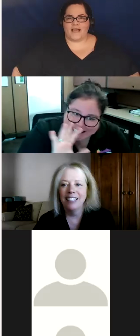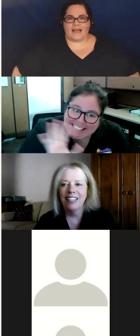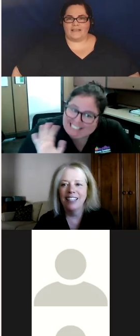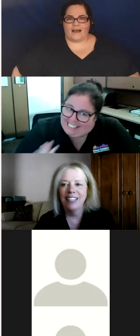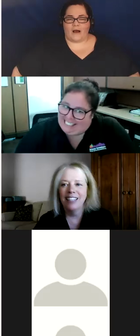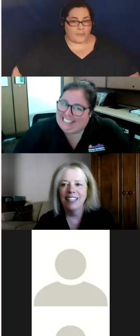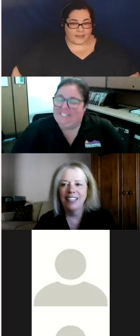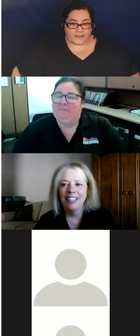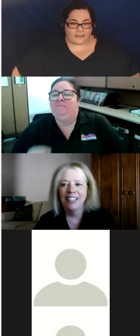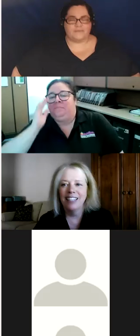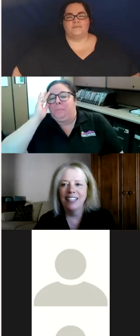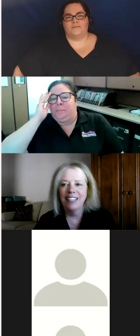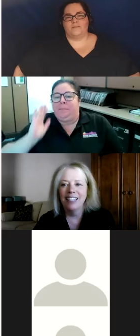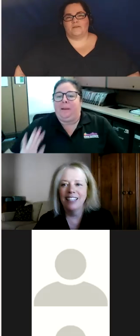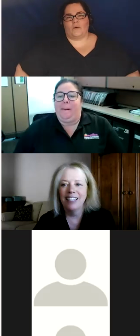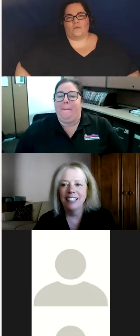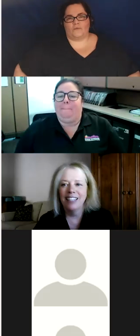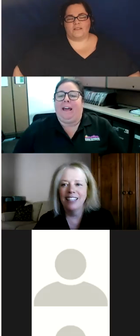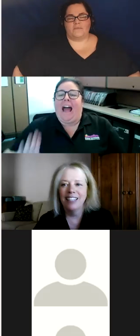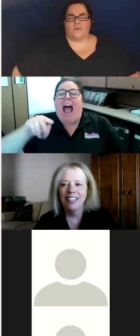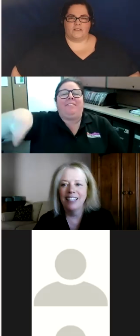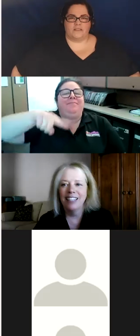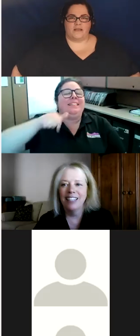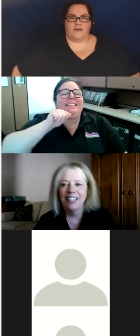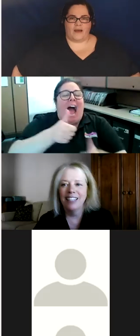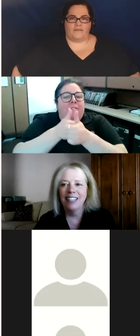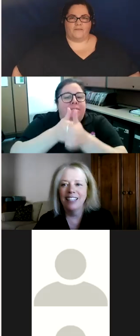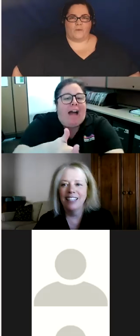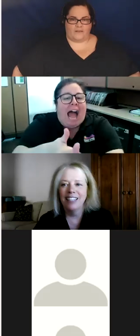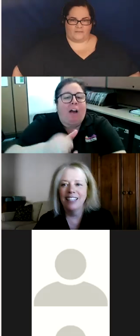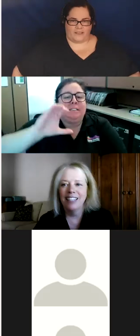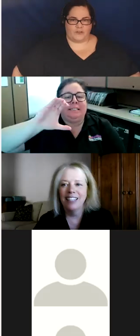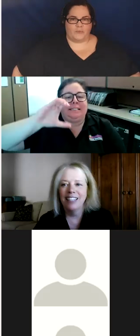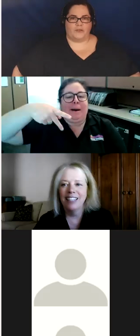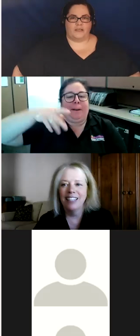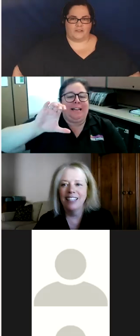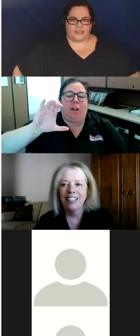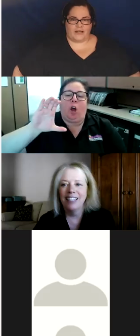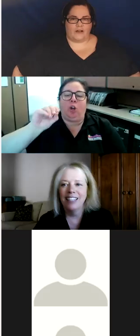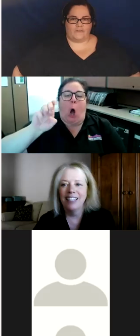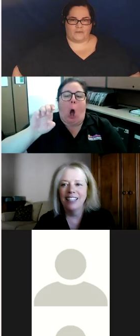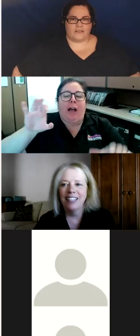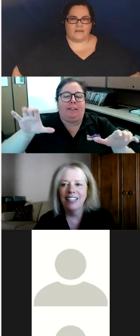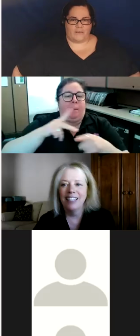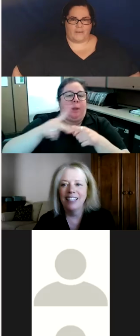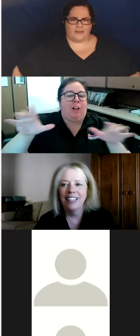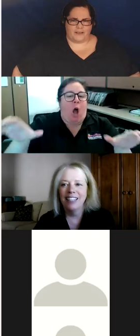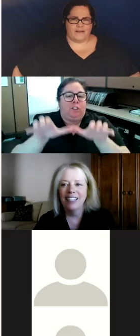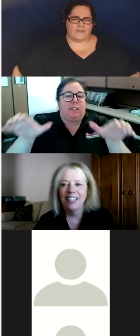wrong side operated on. So it's important that you have a qualified interpreter to understand all of